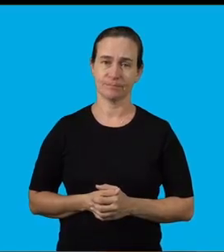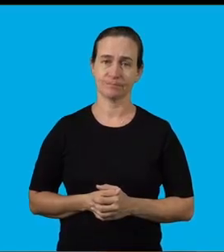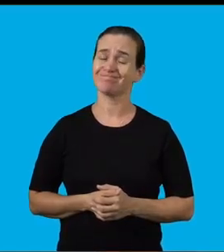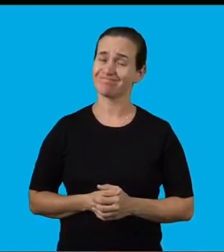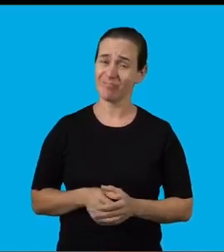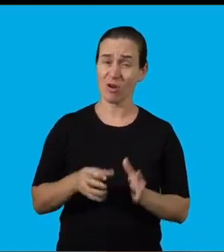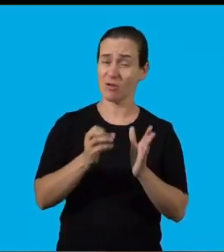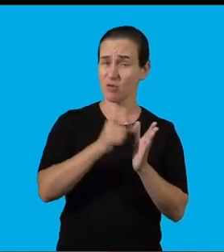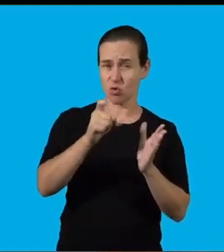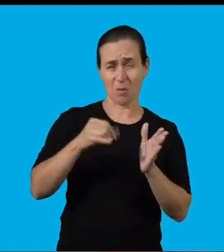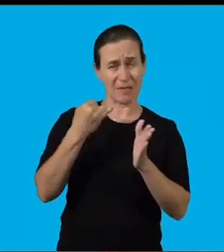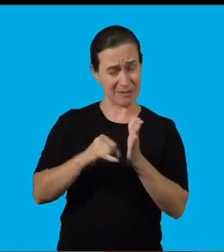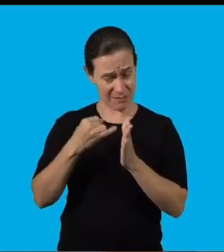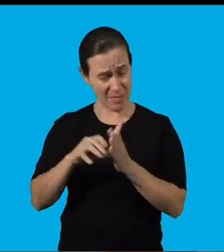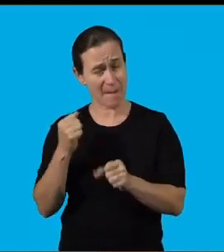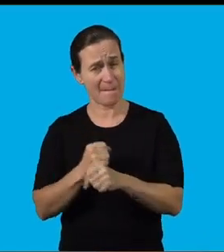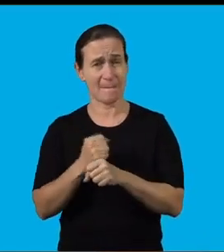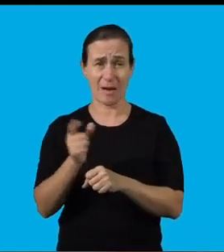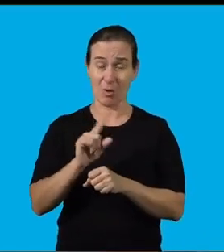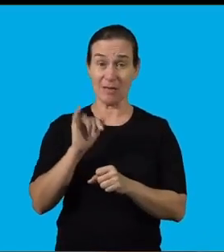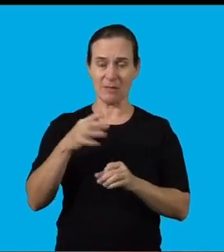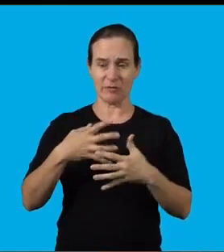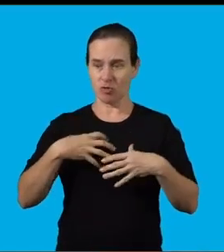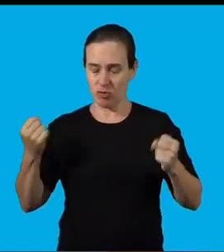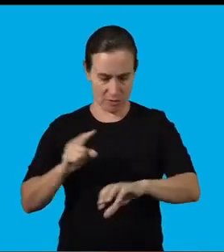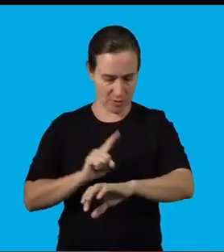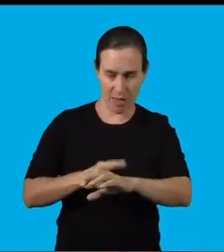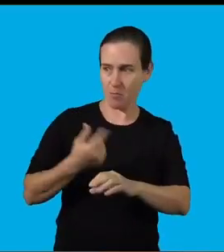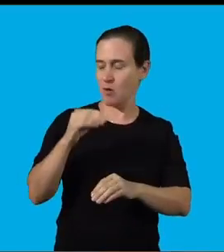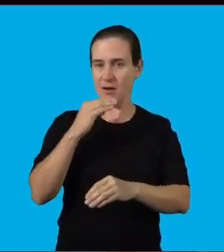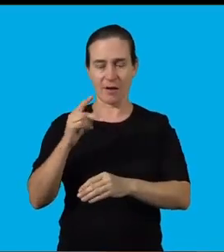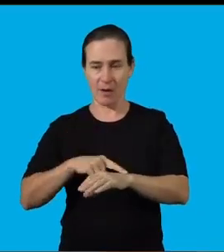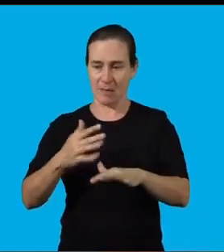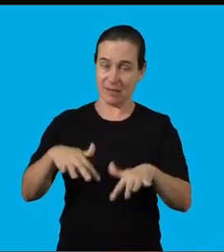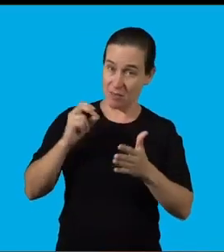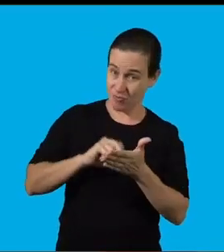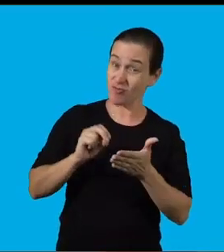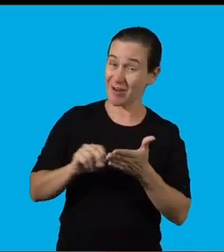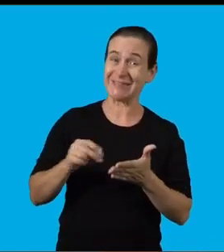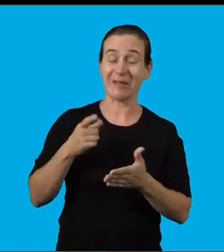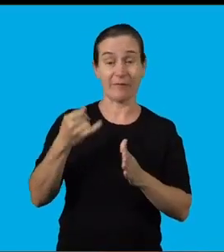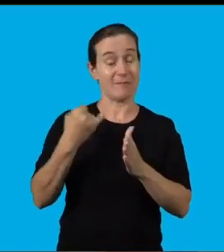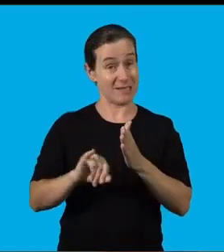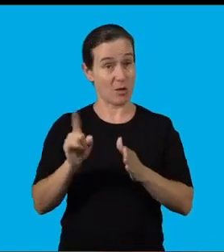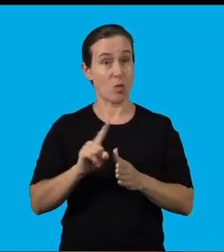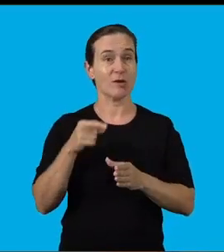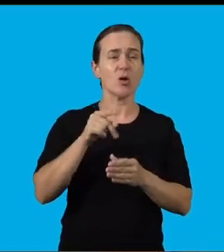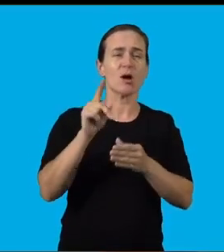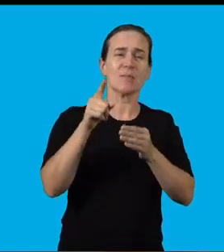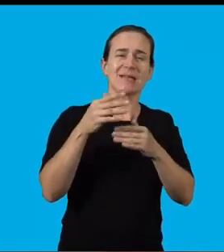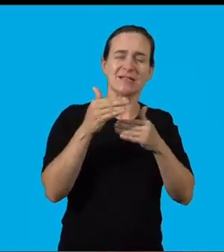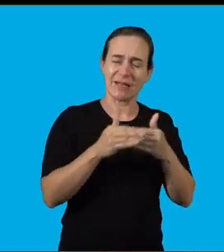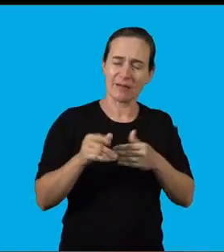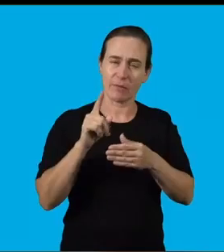Some of the errors that will crop up, especially under time pressure situations in exams, is not reading